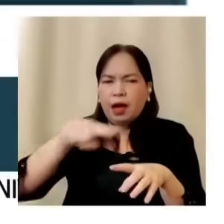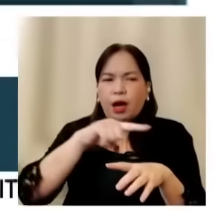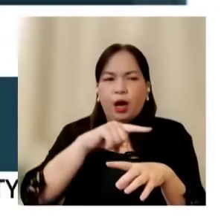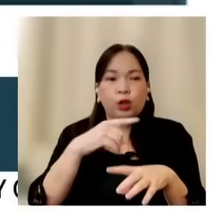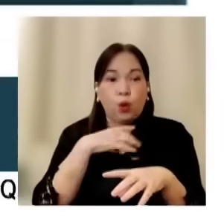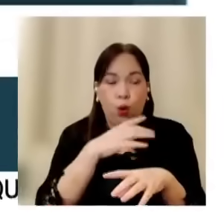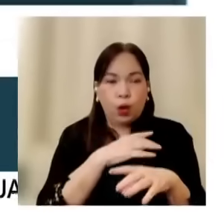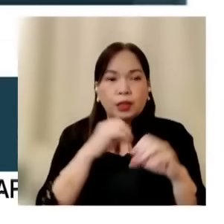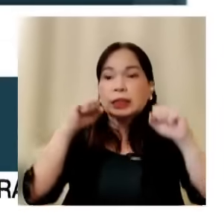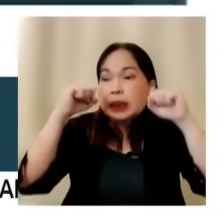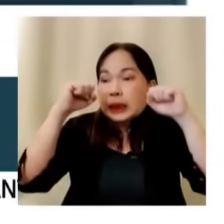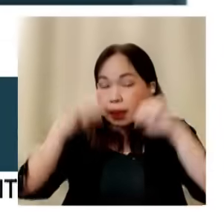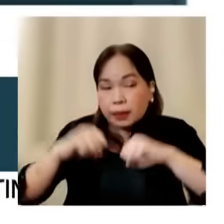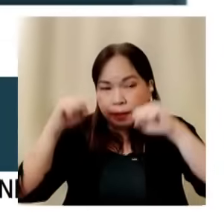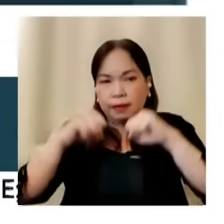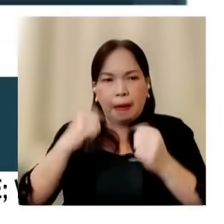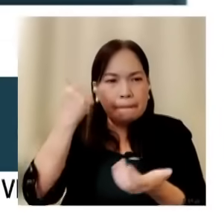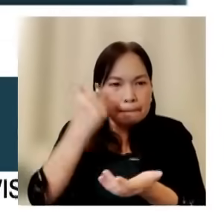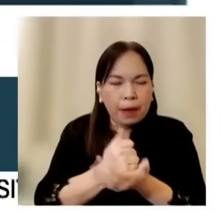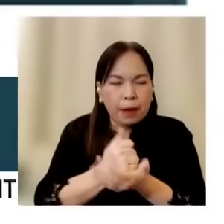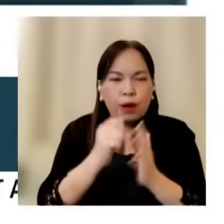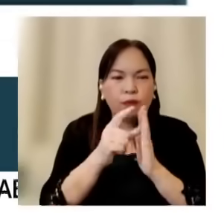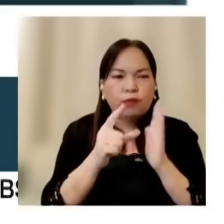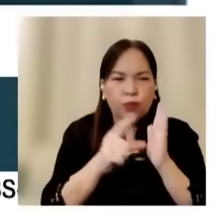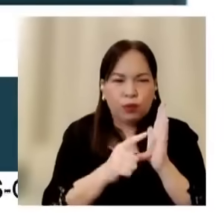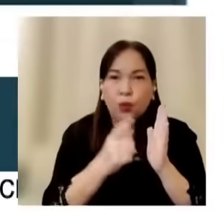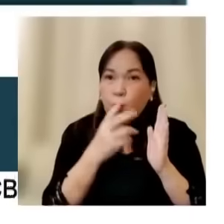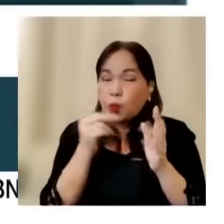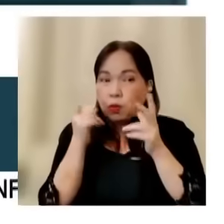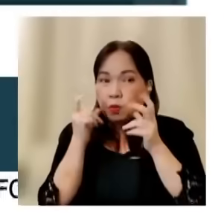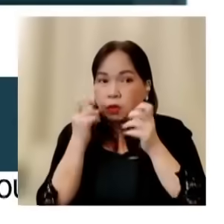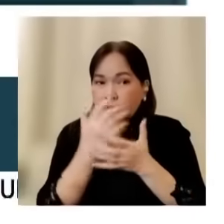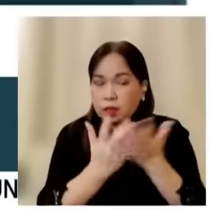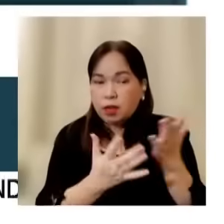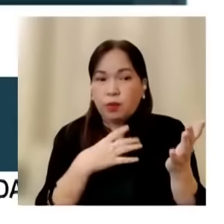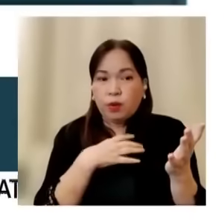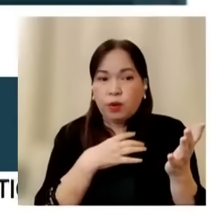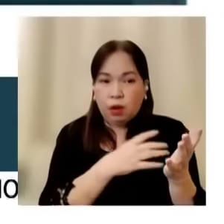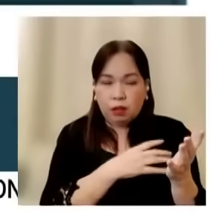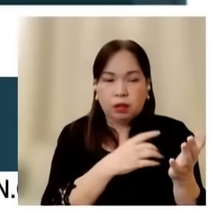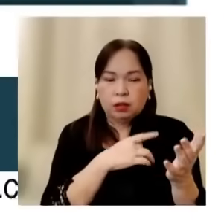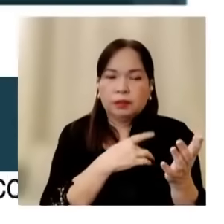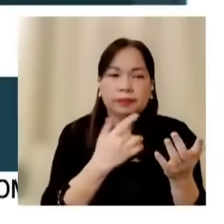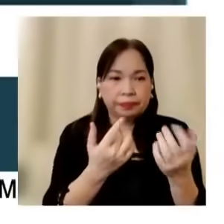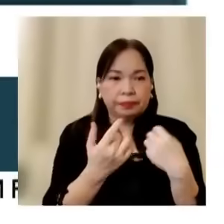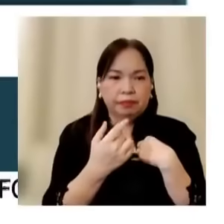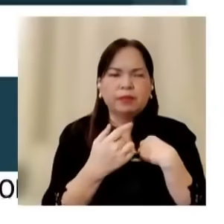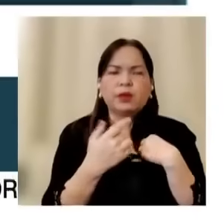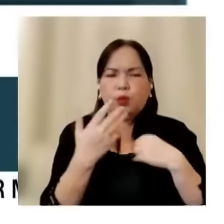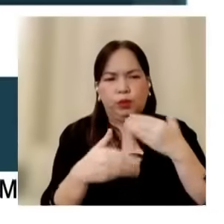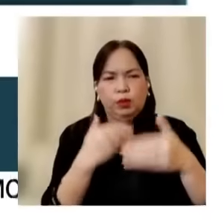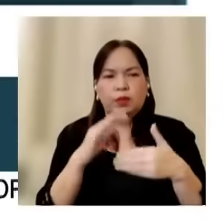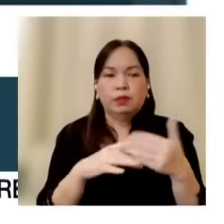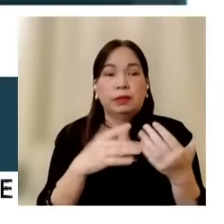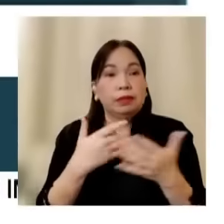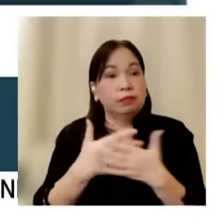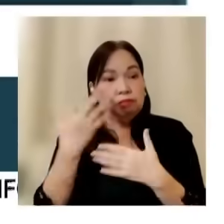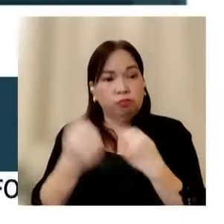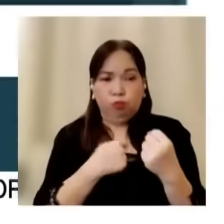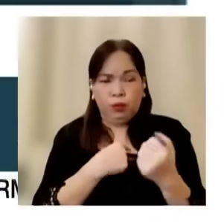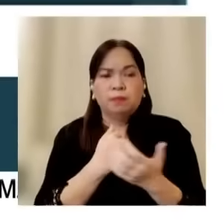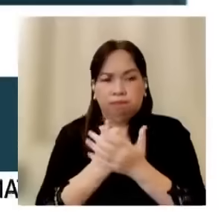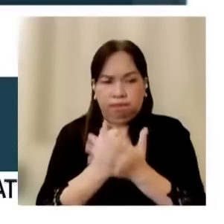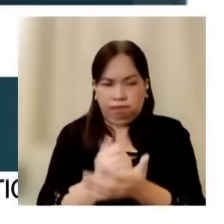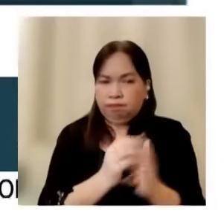I hope we can get this going. And since I have some time next year, I'm more than willing to help out if